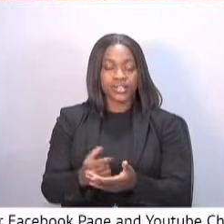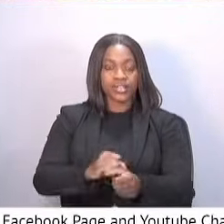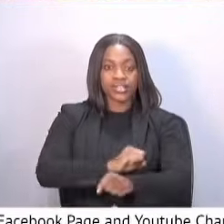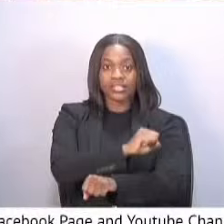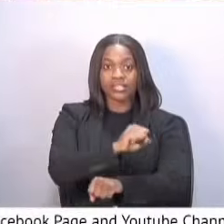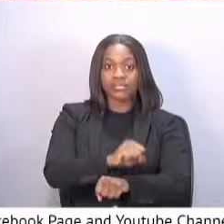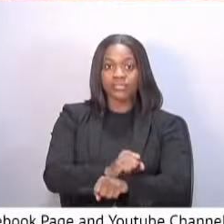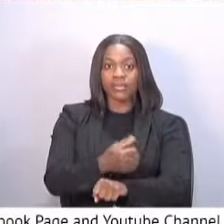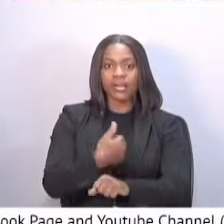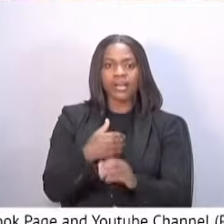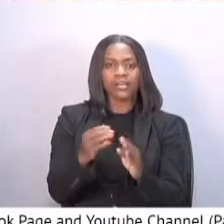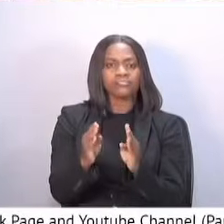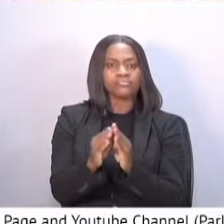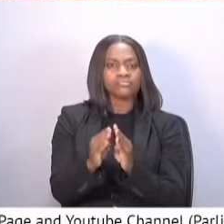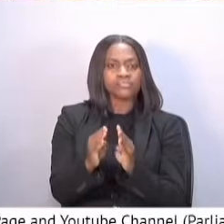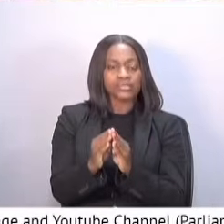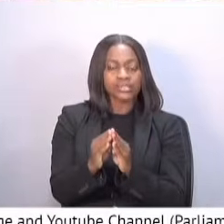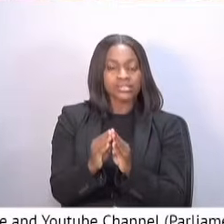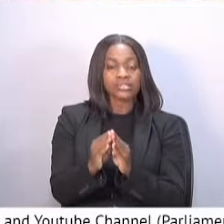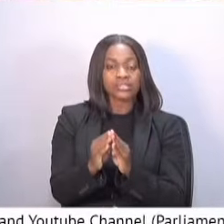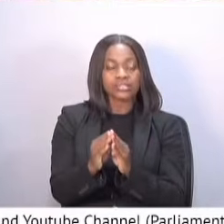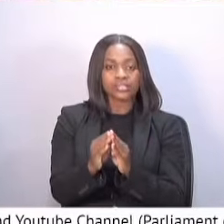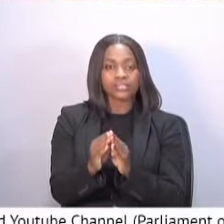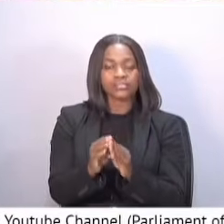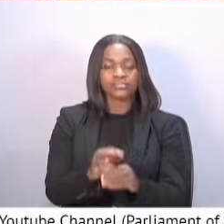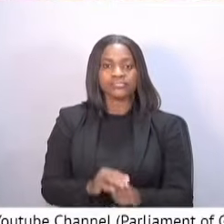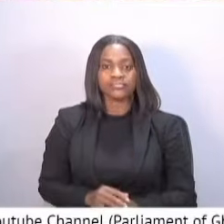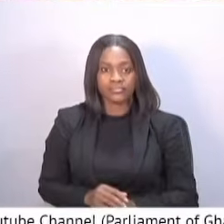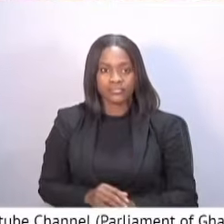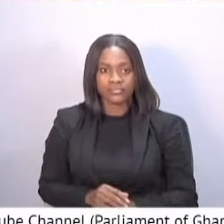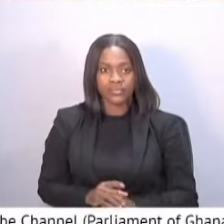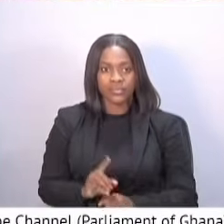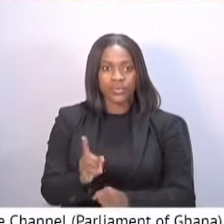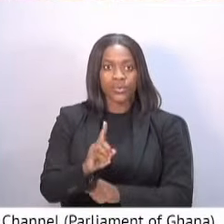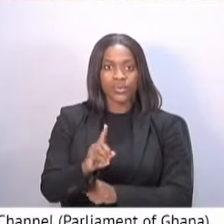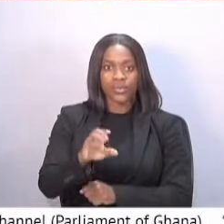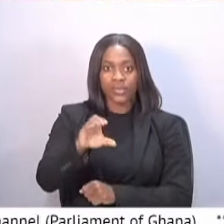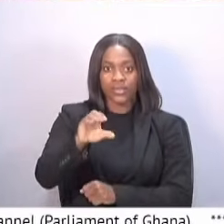Ghana-Singapore held an initial contact meeting at